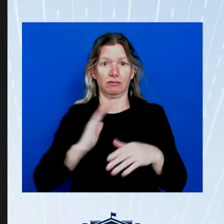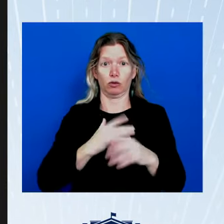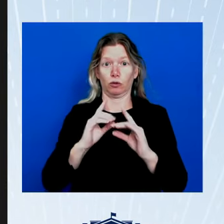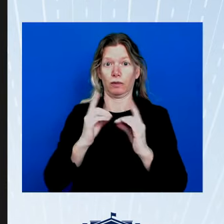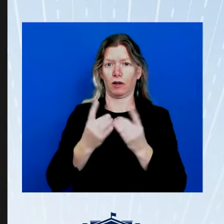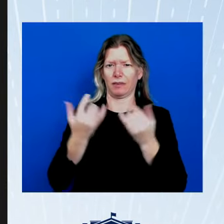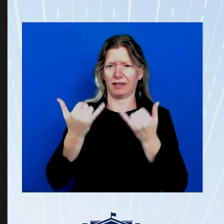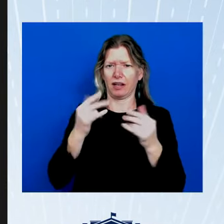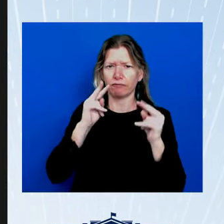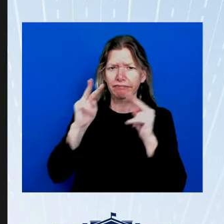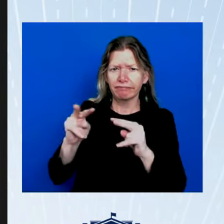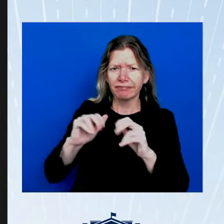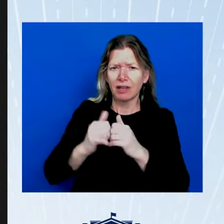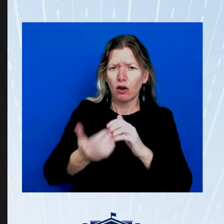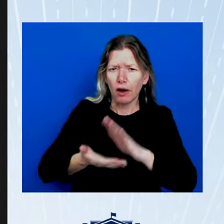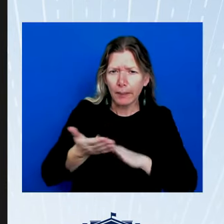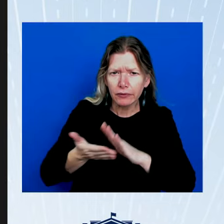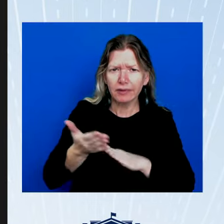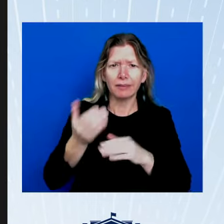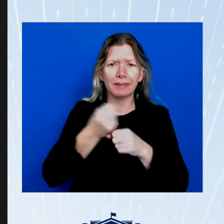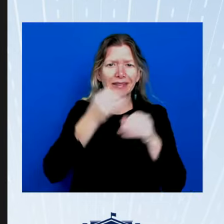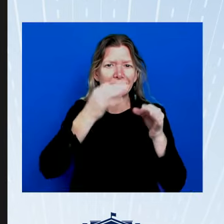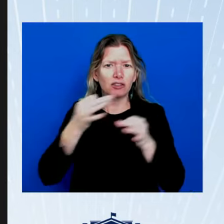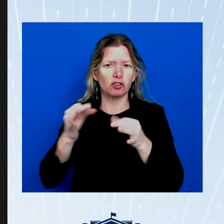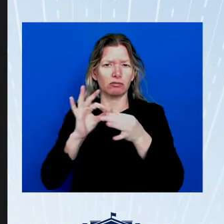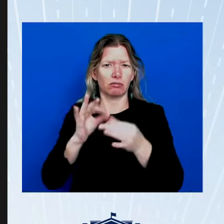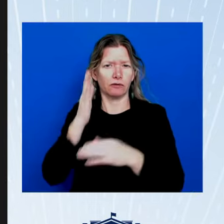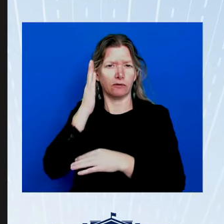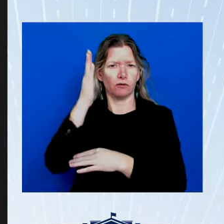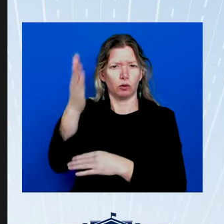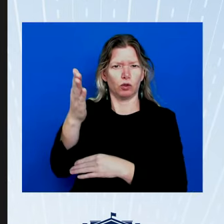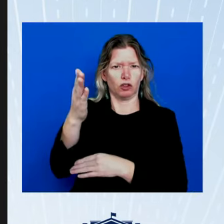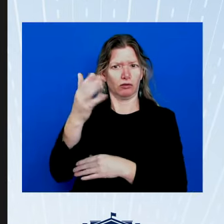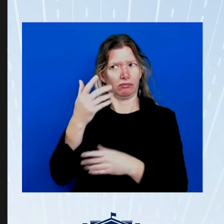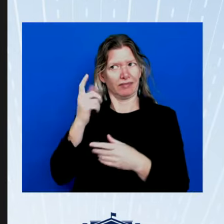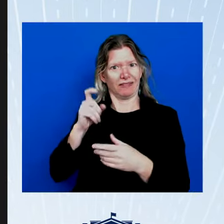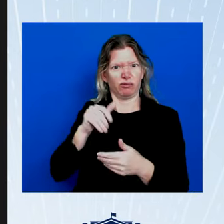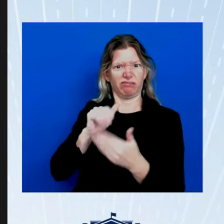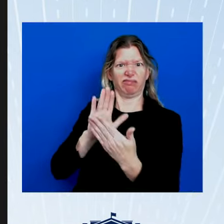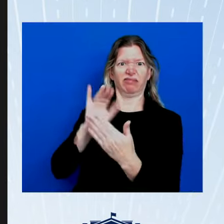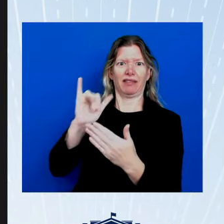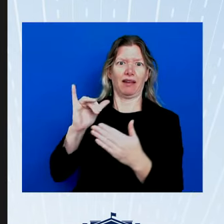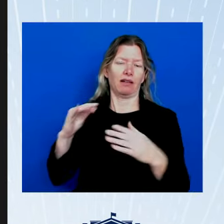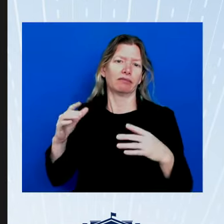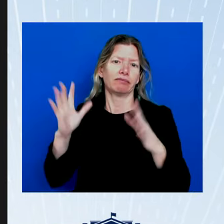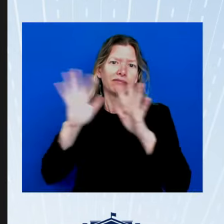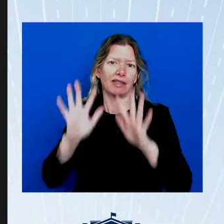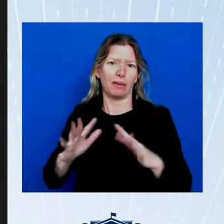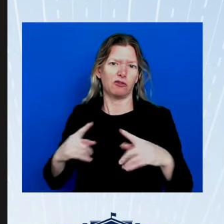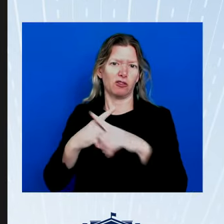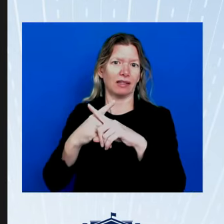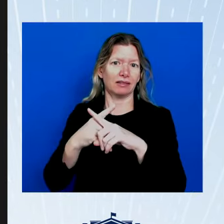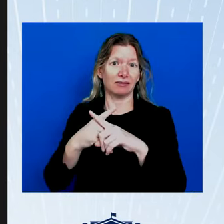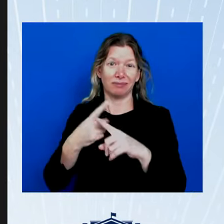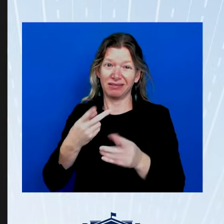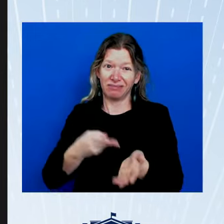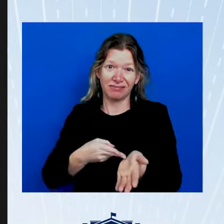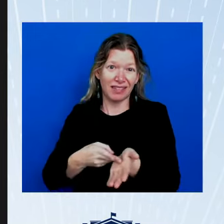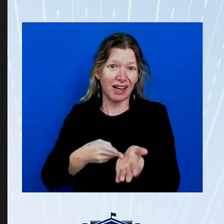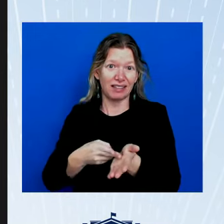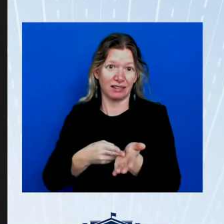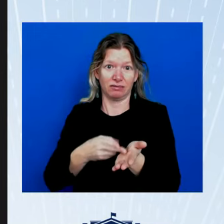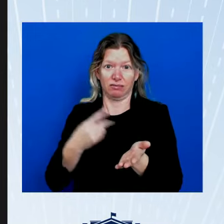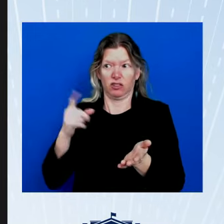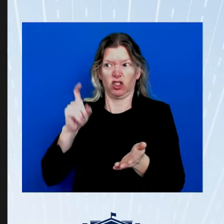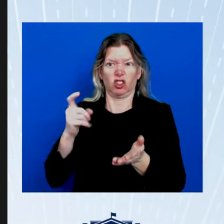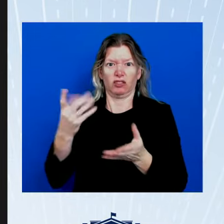the climate crisis. Because let's be honest, it should be part of every decision we make, right? Today, we're announcing